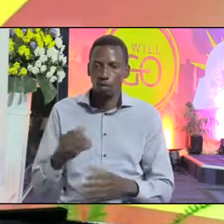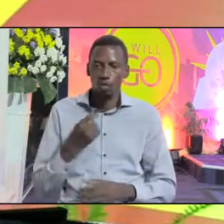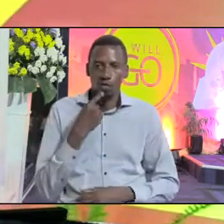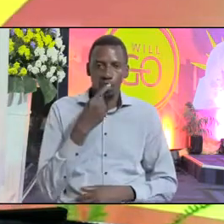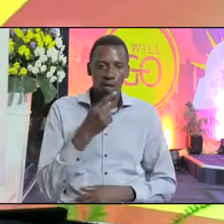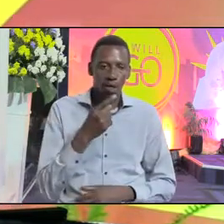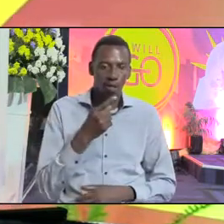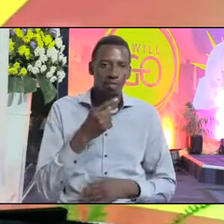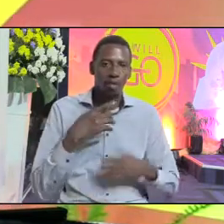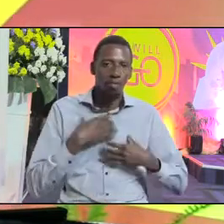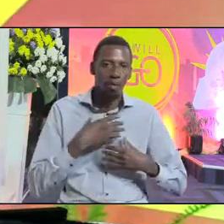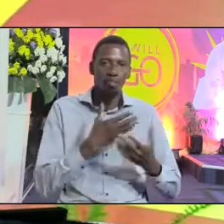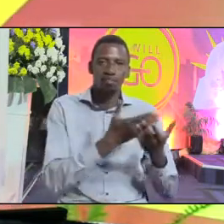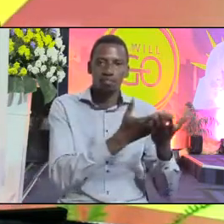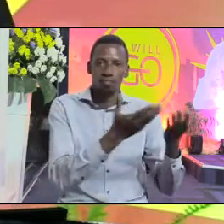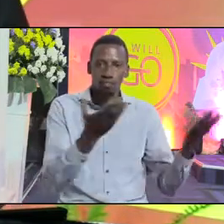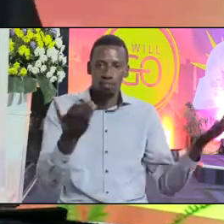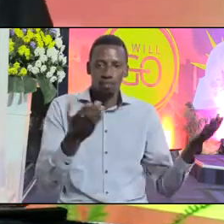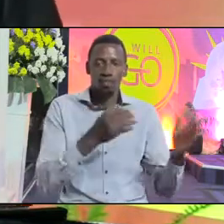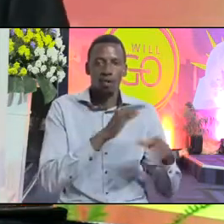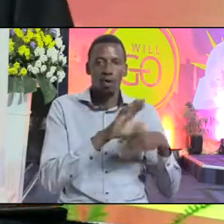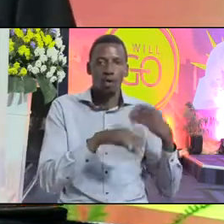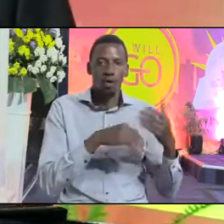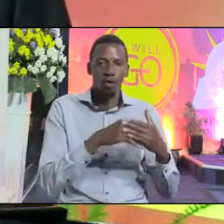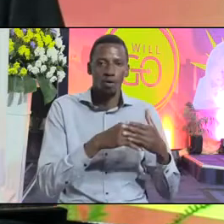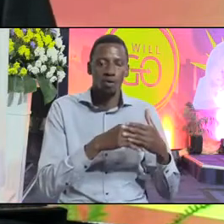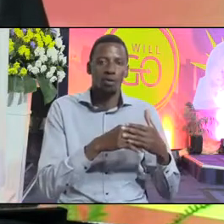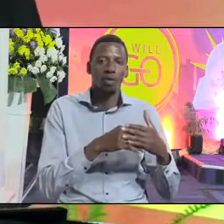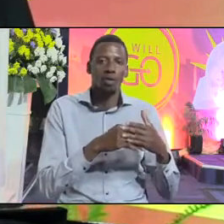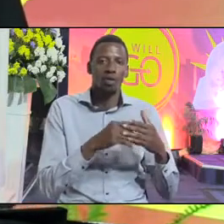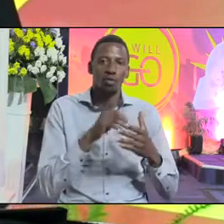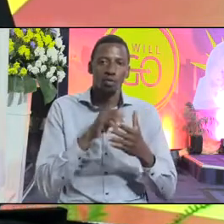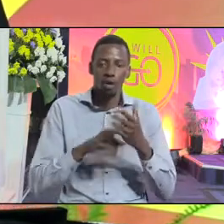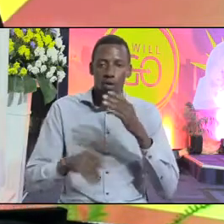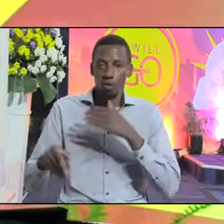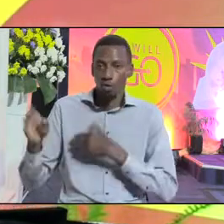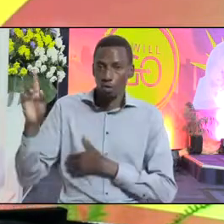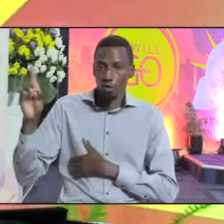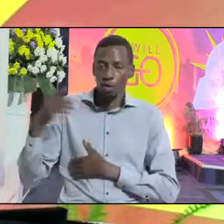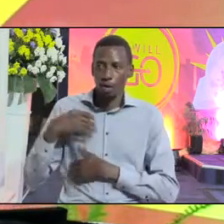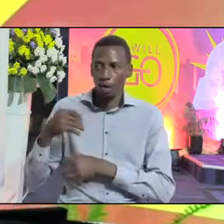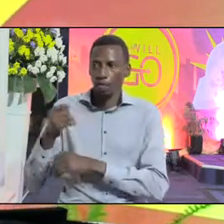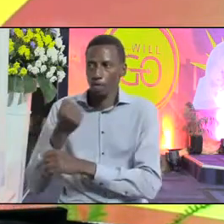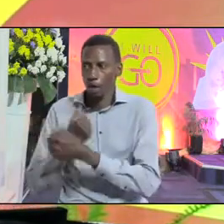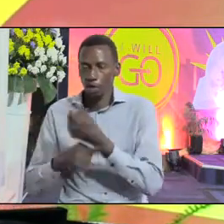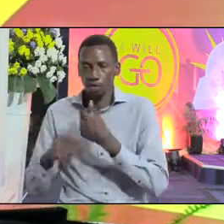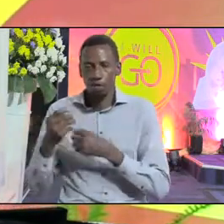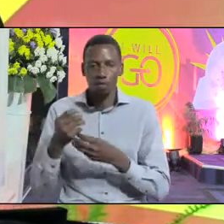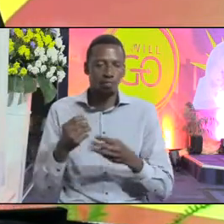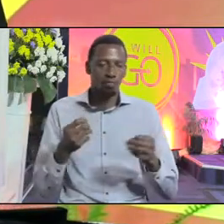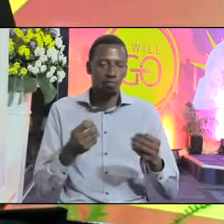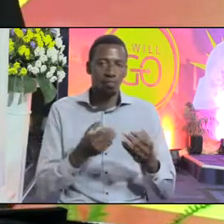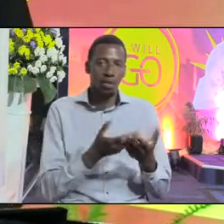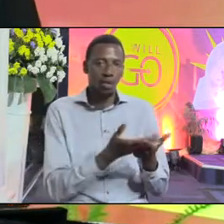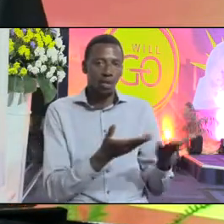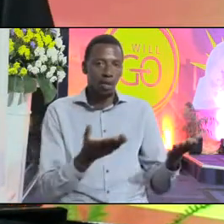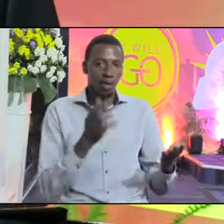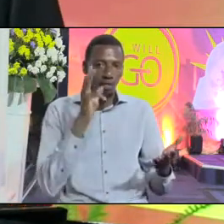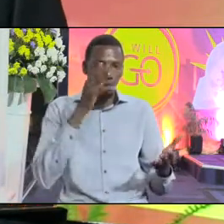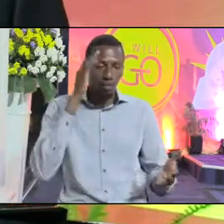Gentiles everywhere what God has done for them, so that they will believe and obey